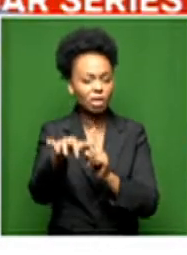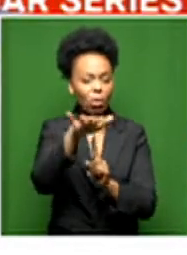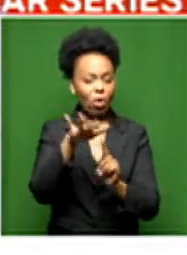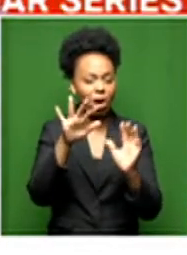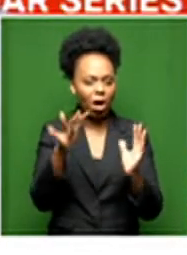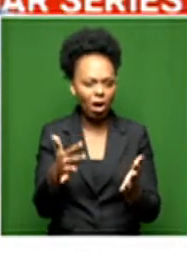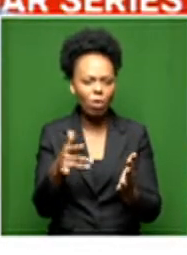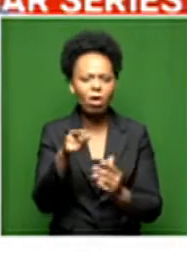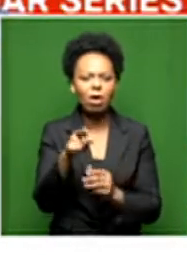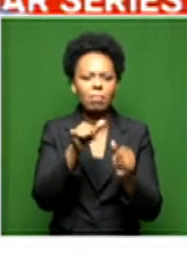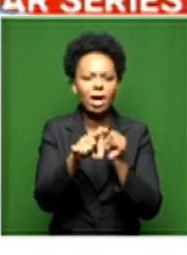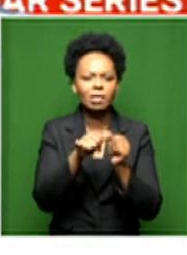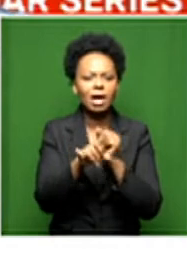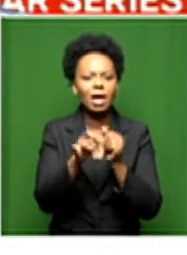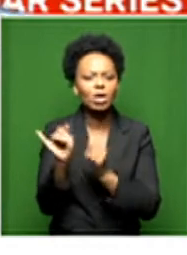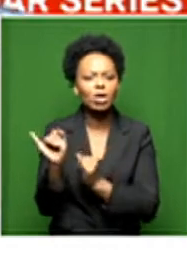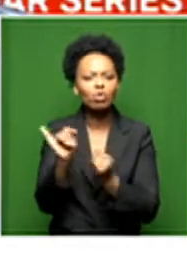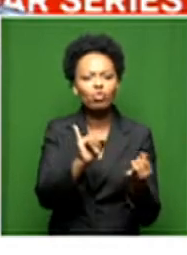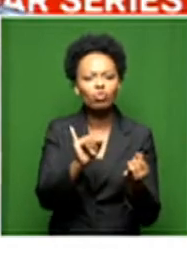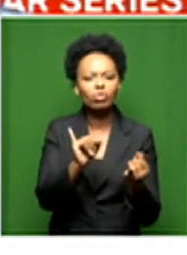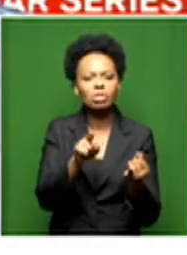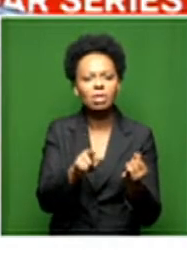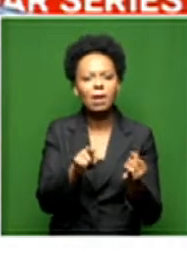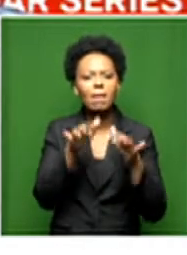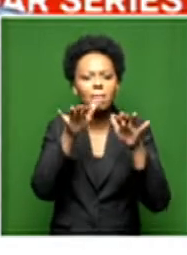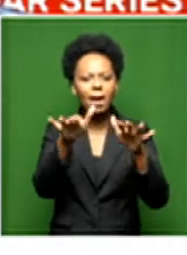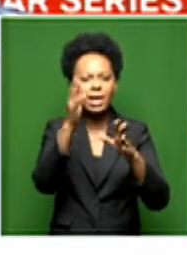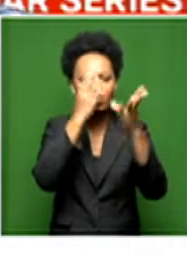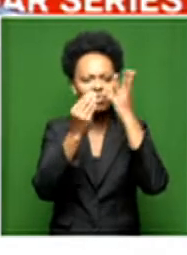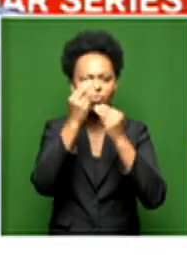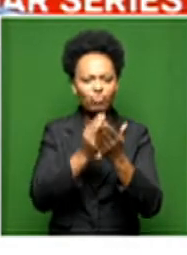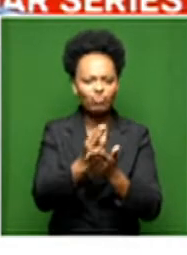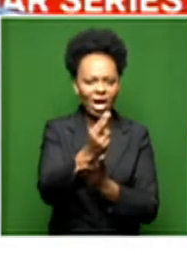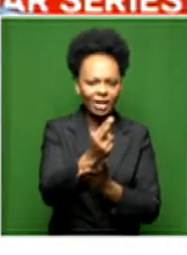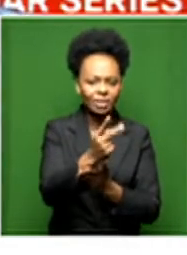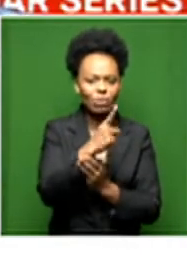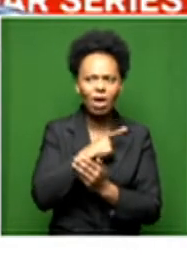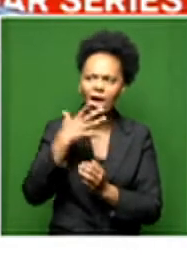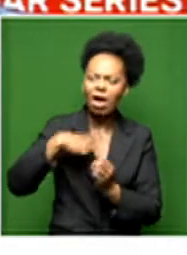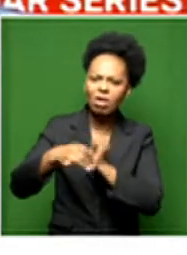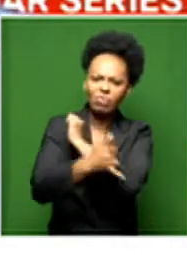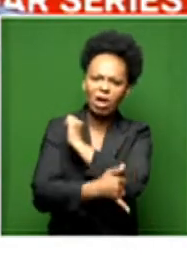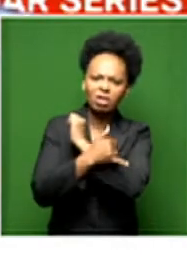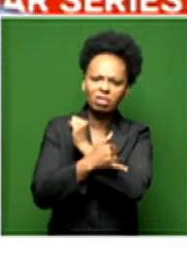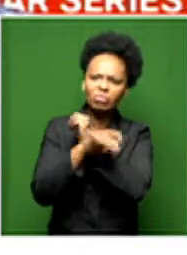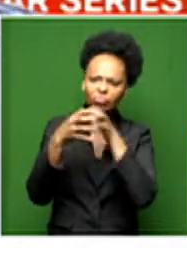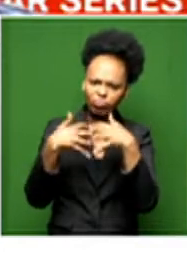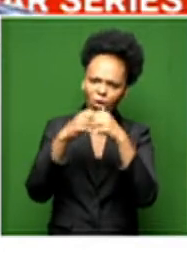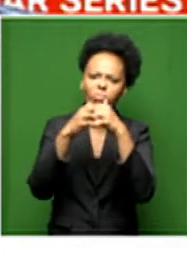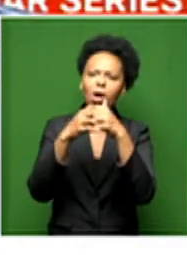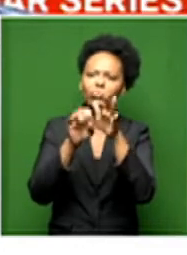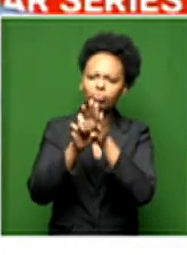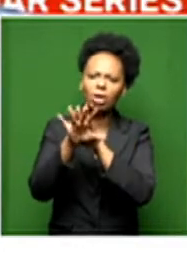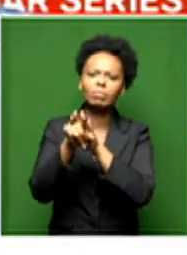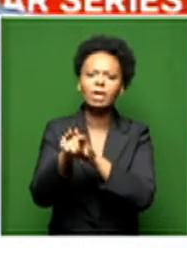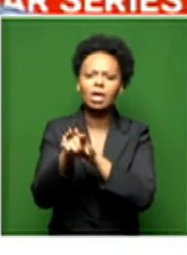by introducing the public lending right. In other countries, they have explored this, and they have introduced the